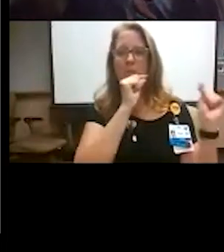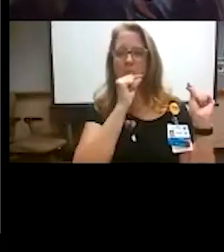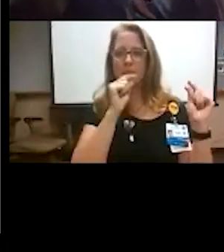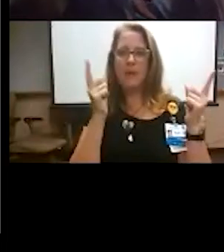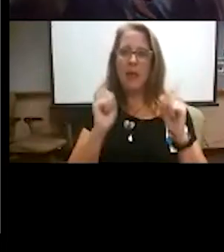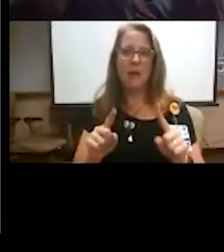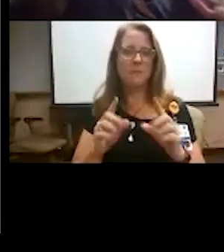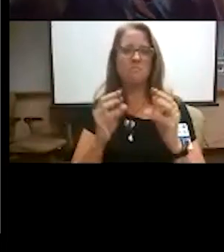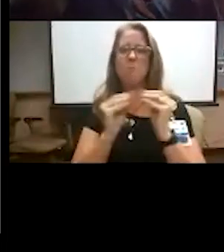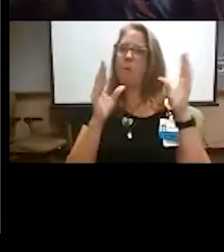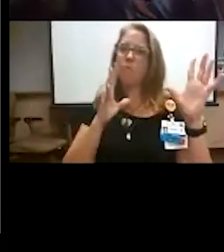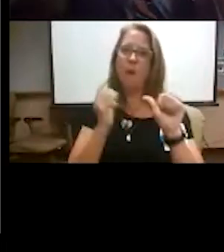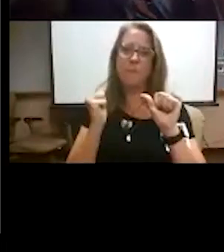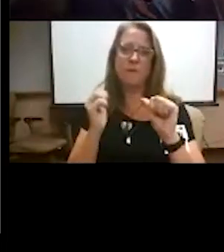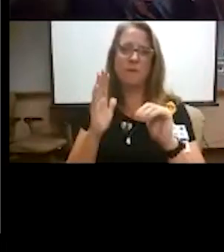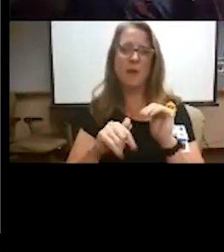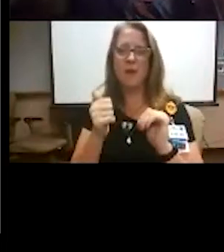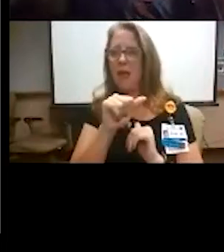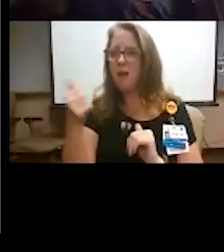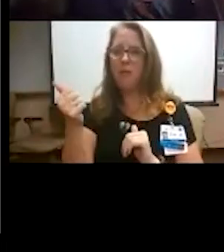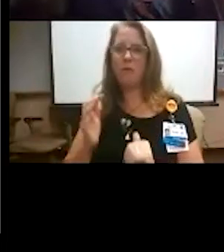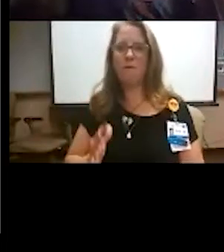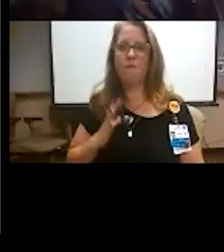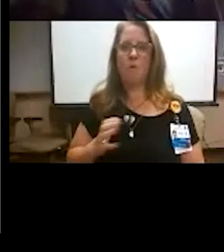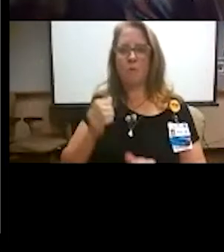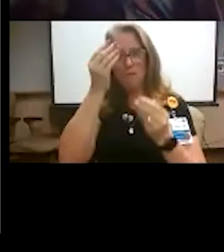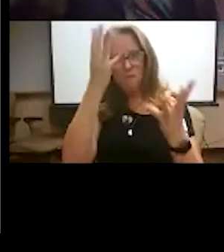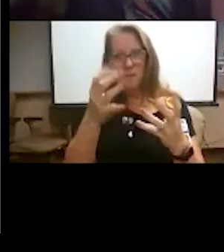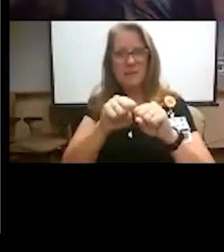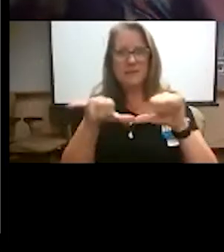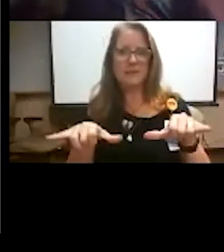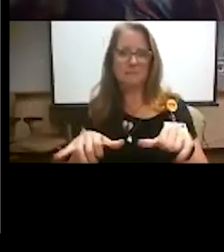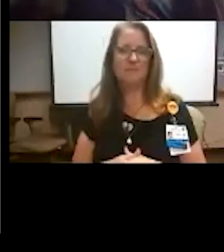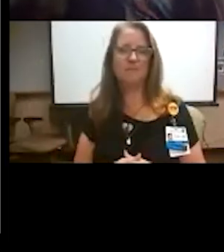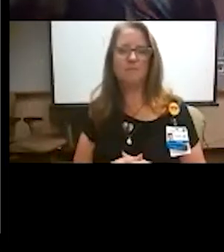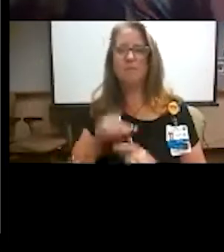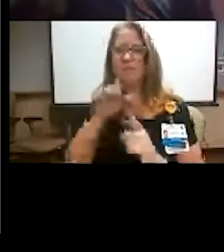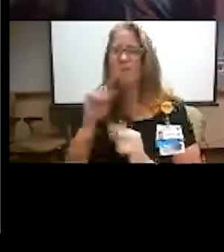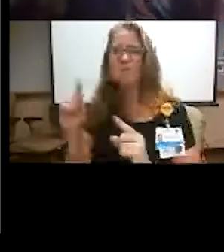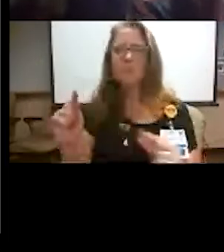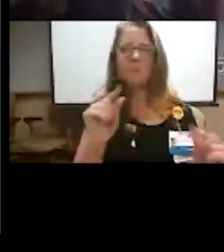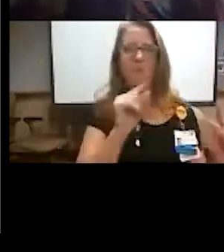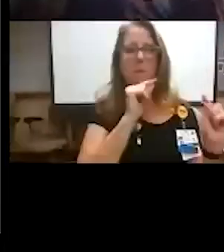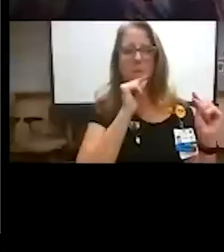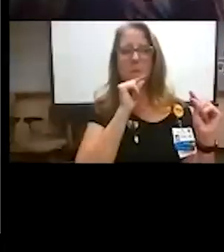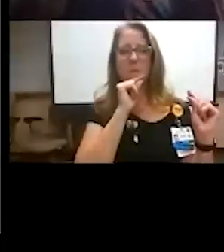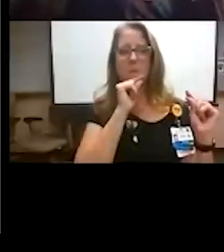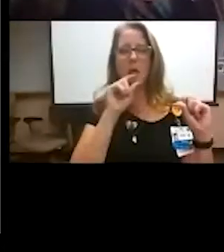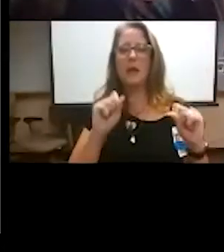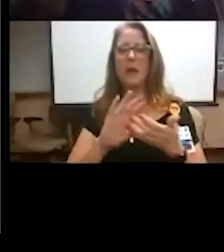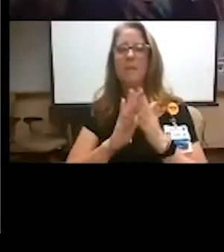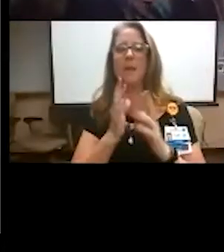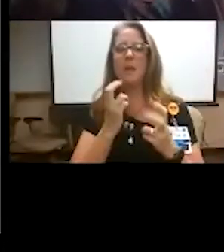more rapidly than any kind of formal system. But the grapevine can be poisoned under